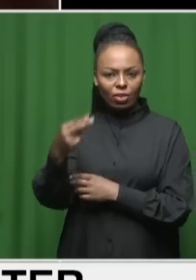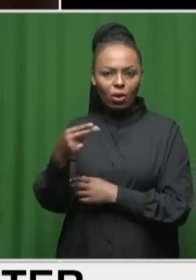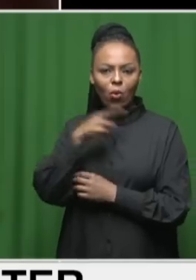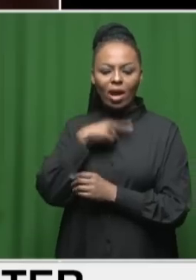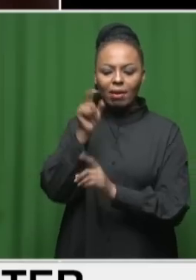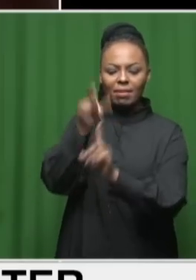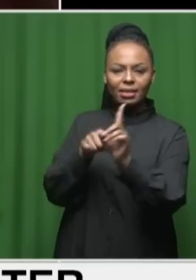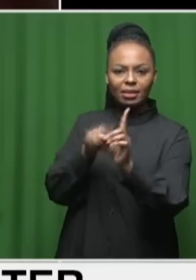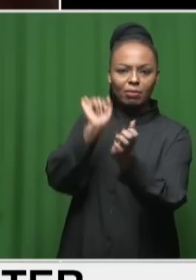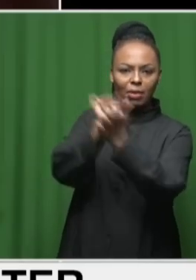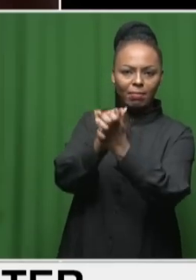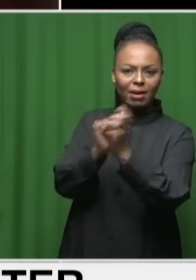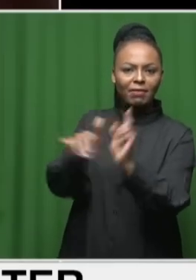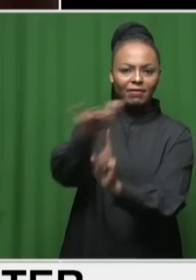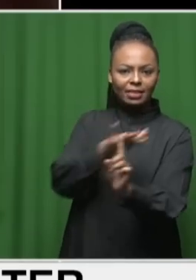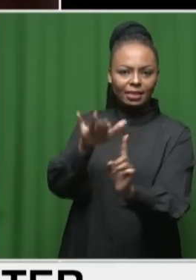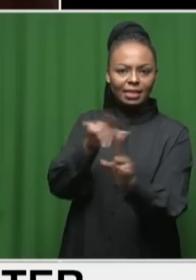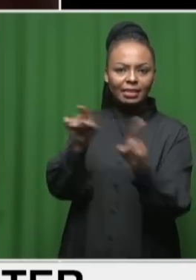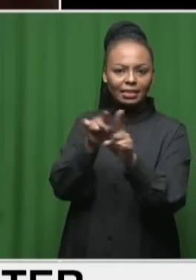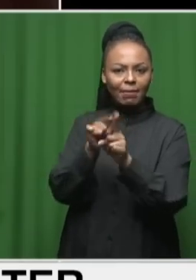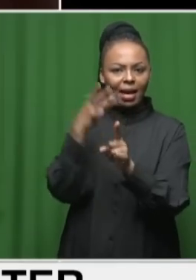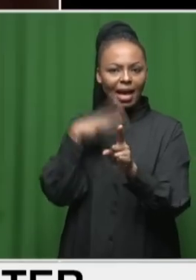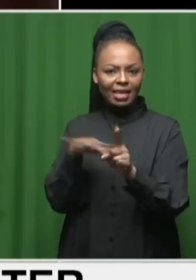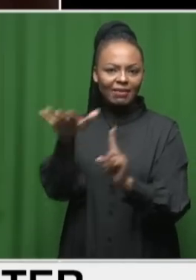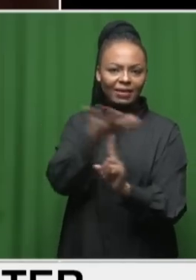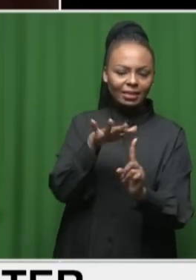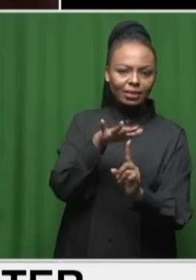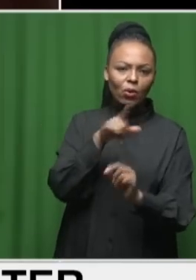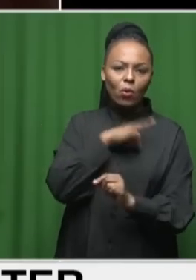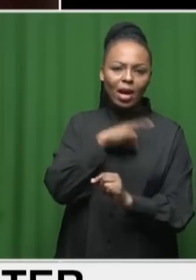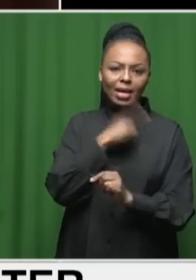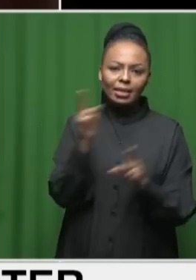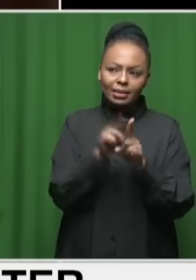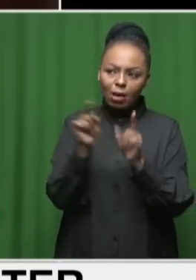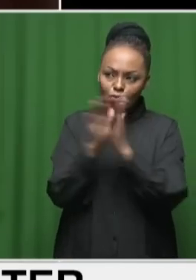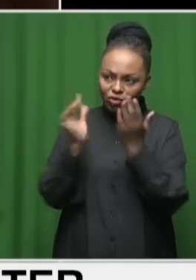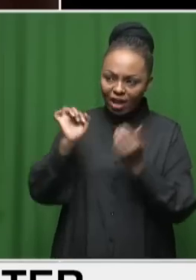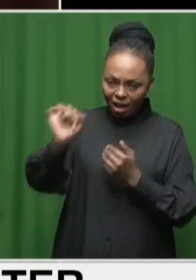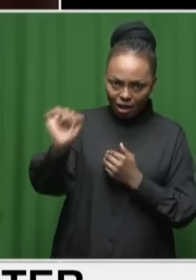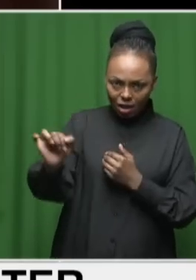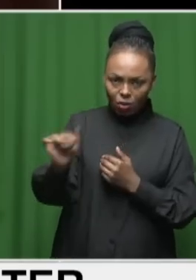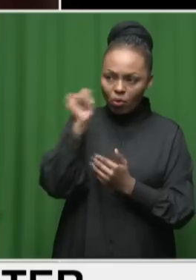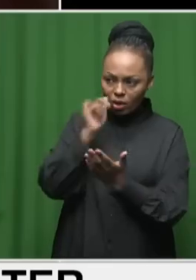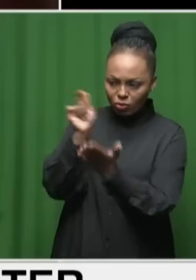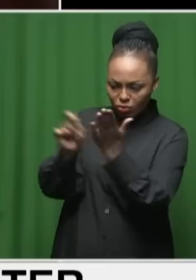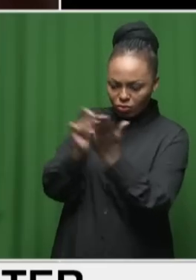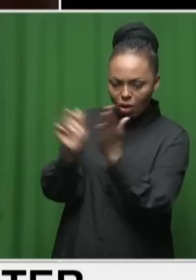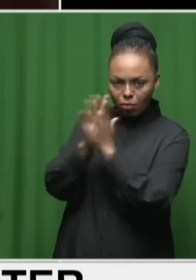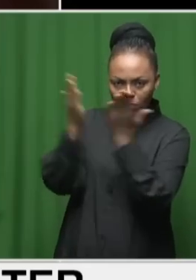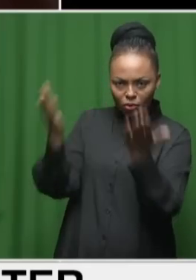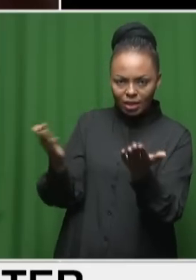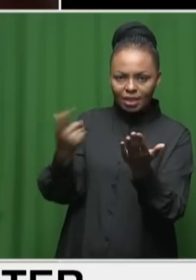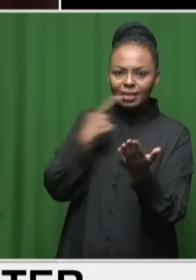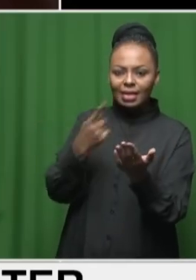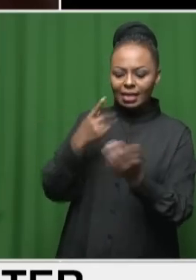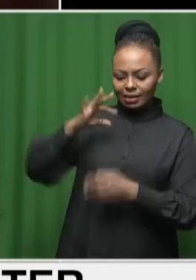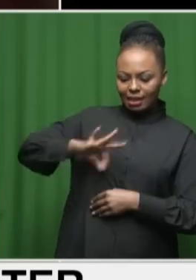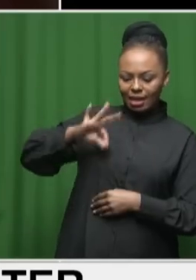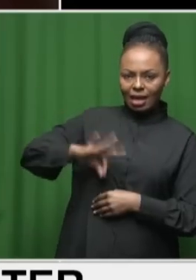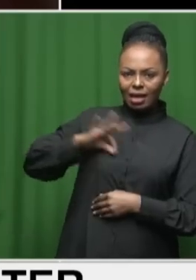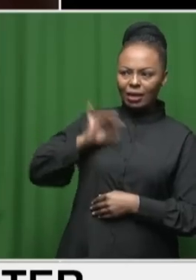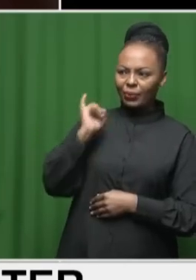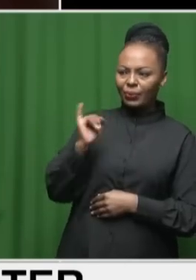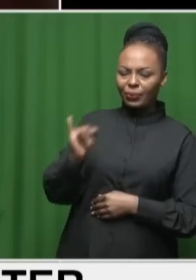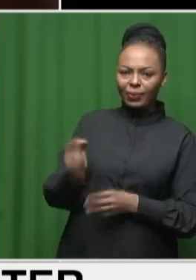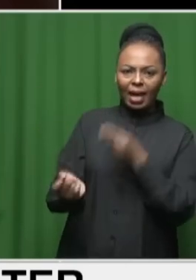at this facility and perhaps other facilities, because you also in your book spoke about the measly salaries that they earn and how